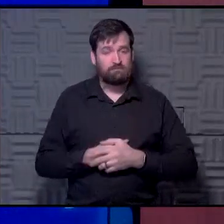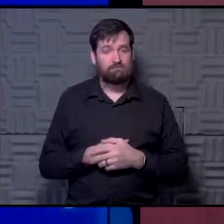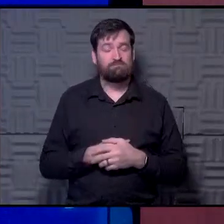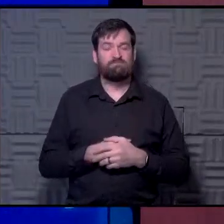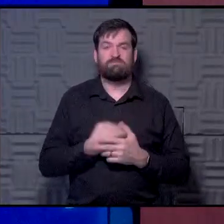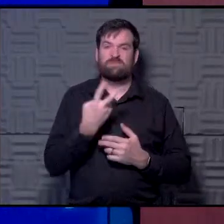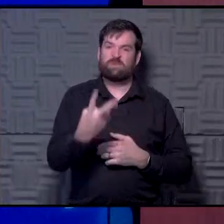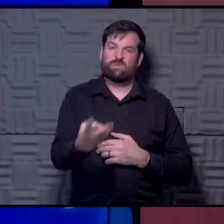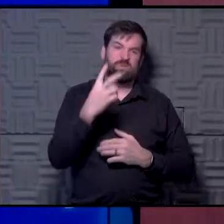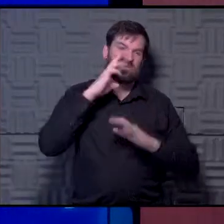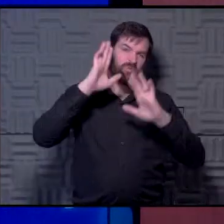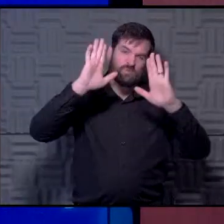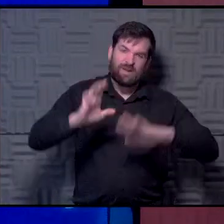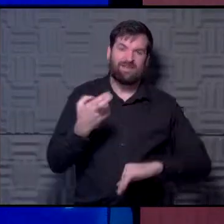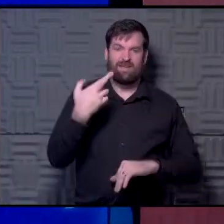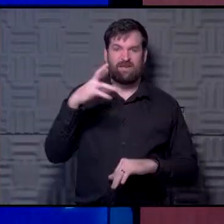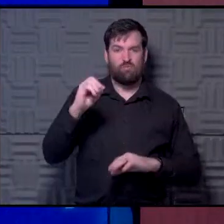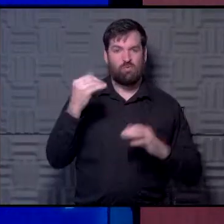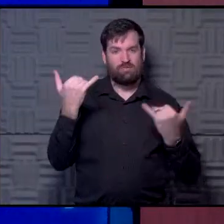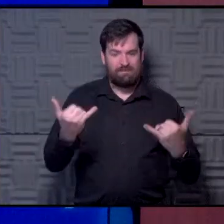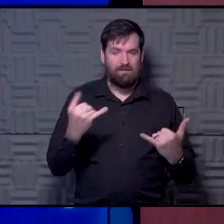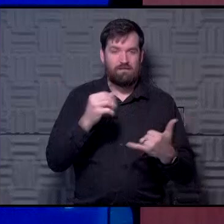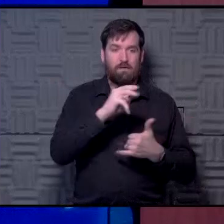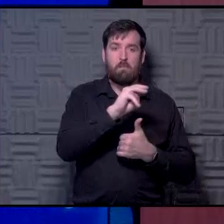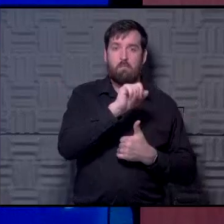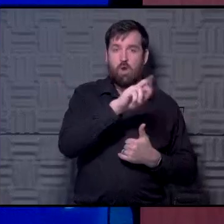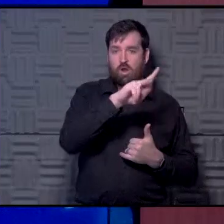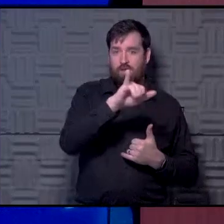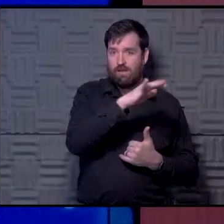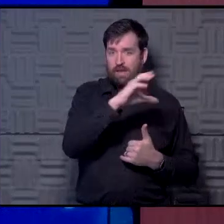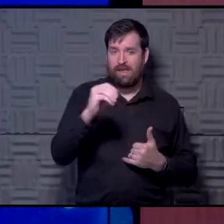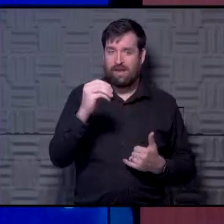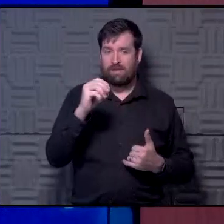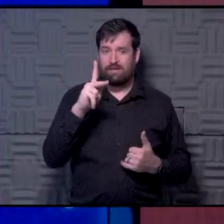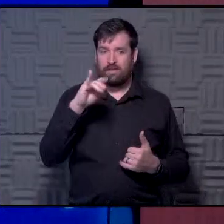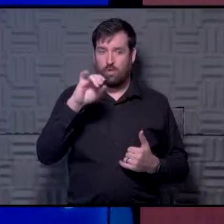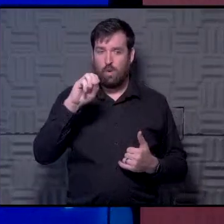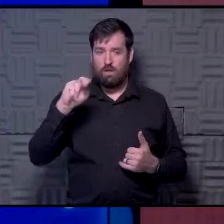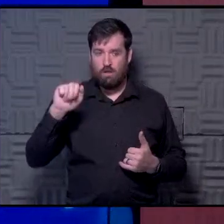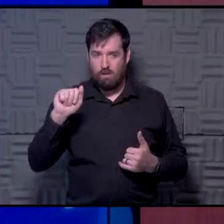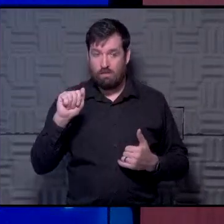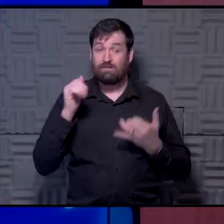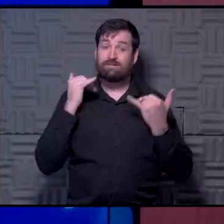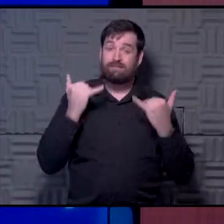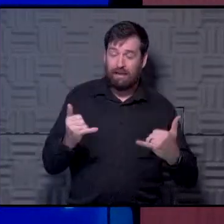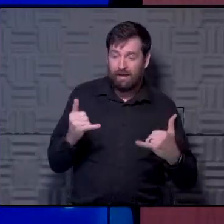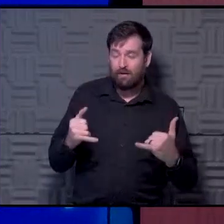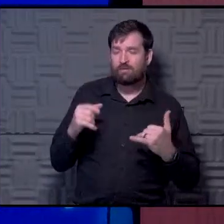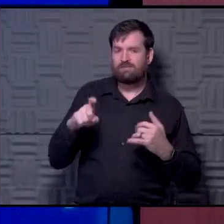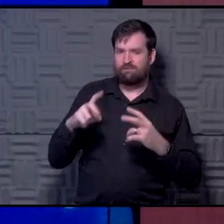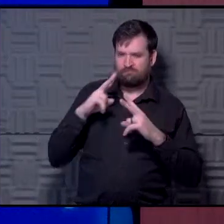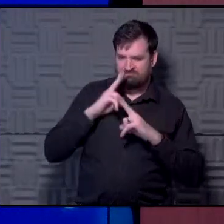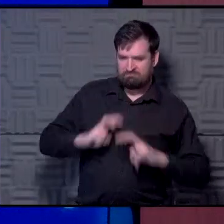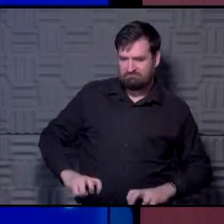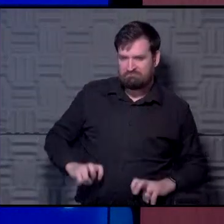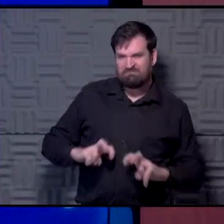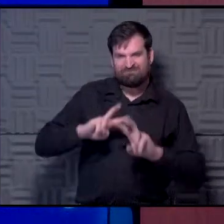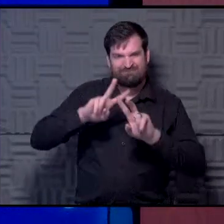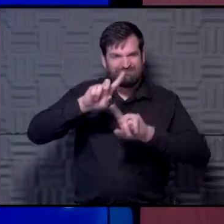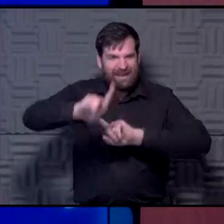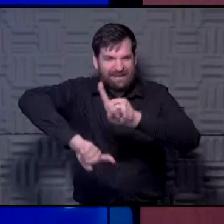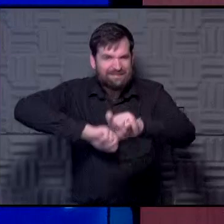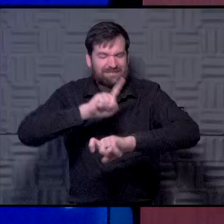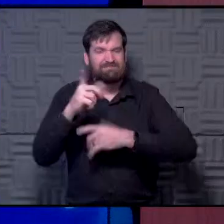from two great heroes today, with Marty and with Kiona. And now we also have to ask you to be a